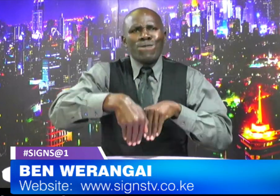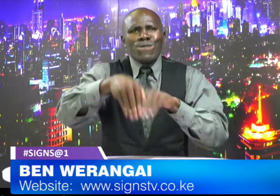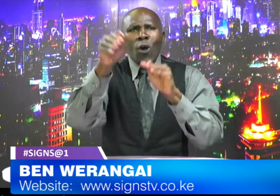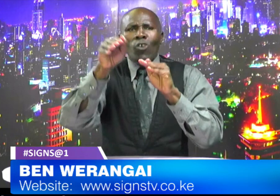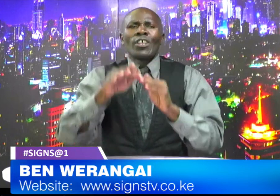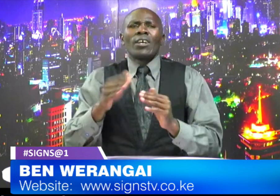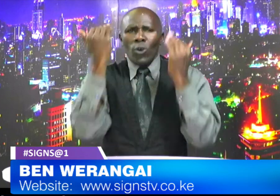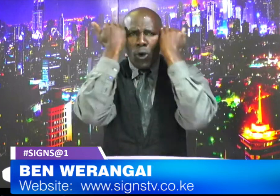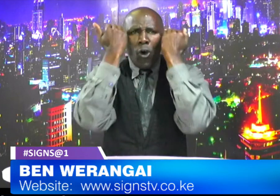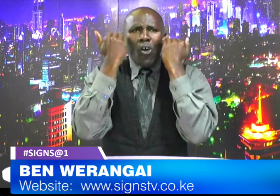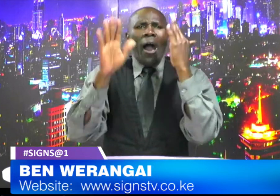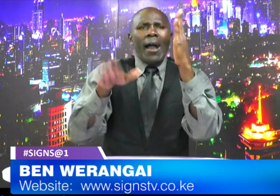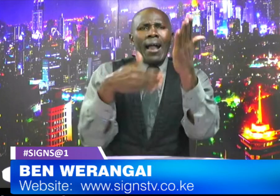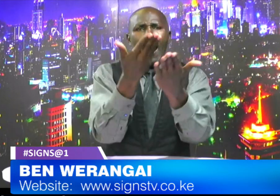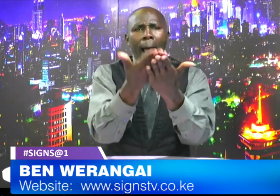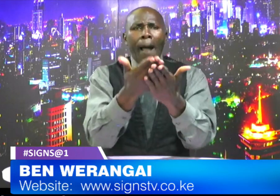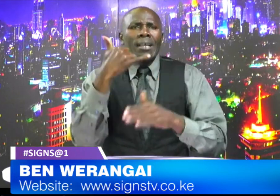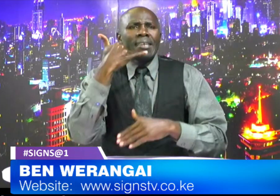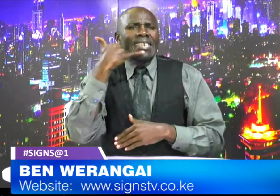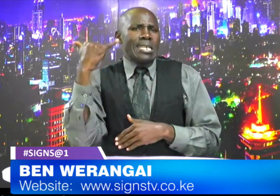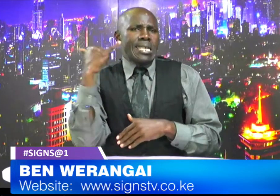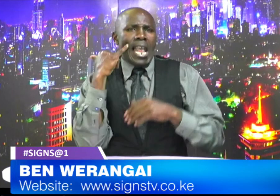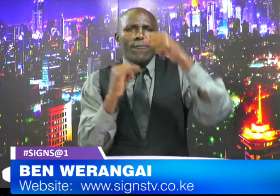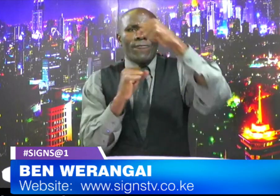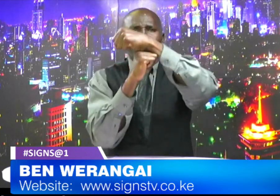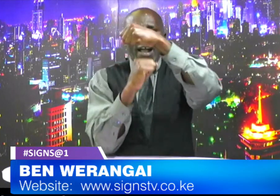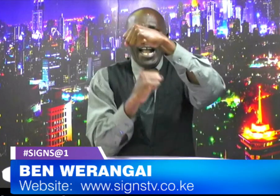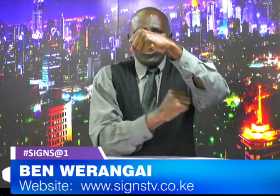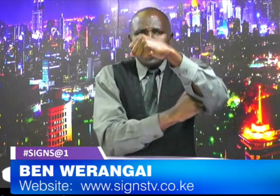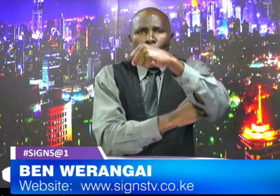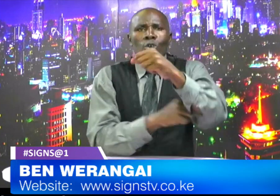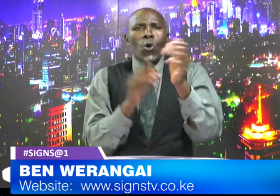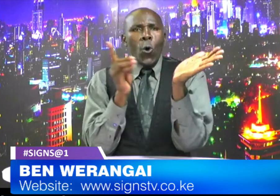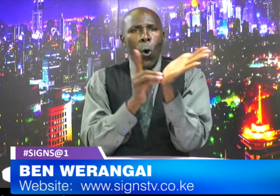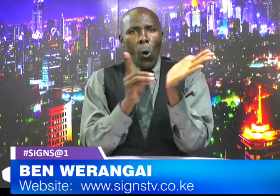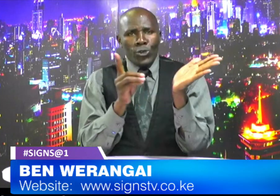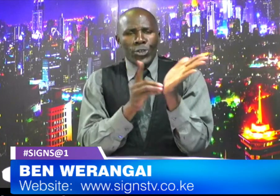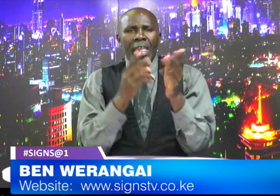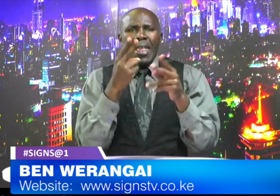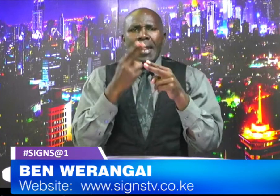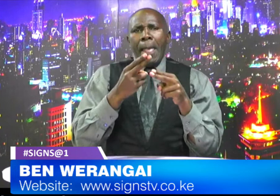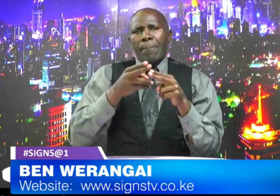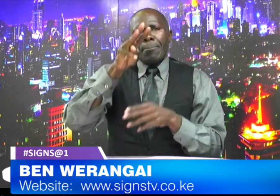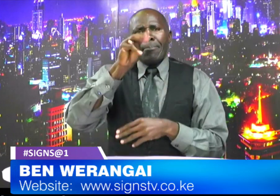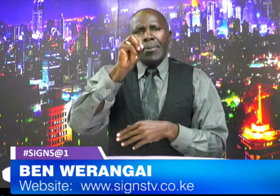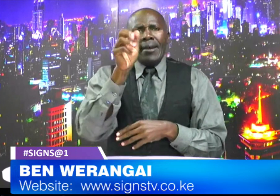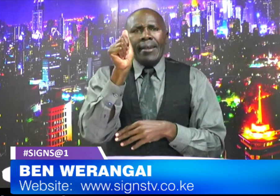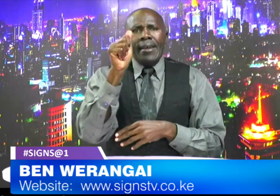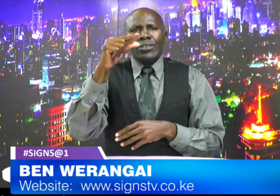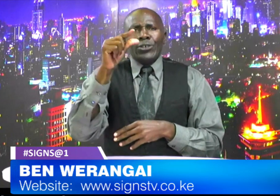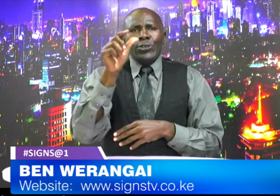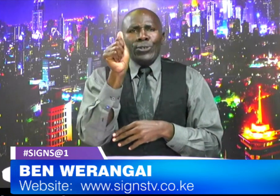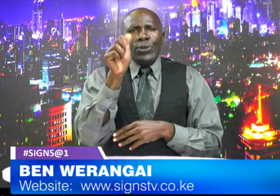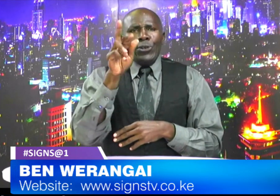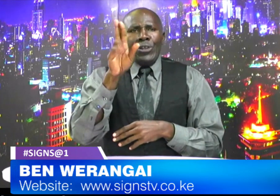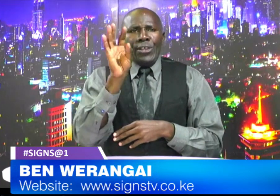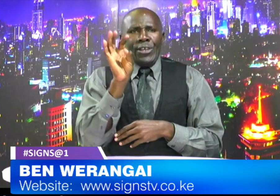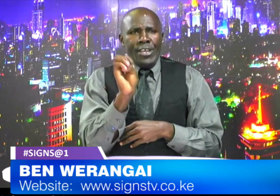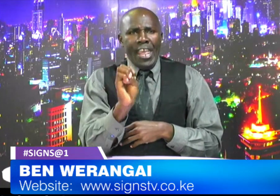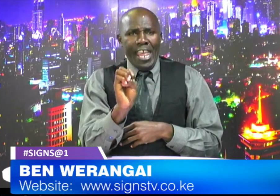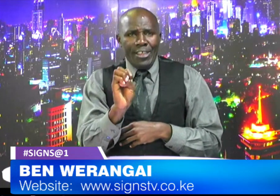Justice Lawrence Mugambi of the High Court in Nairobi gave the orders following a petition by